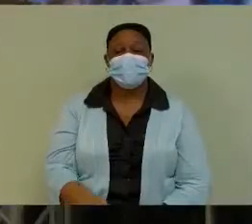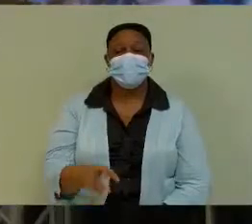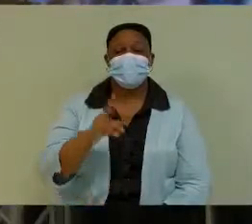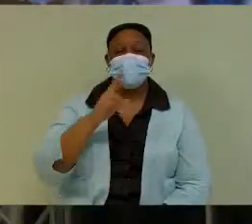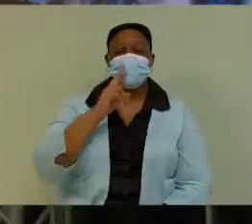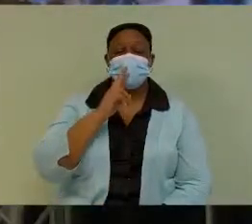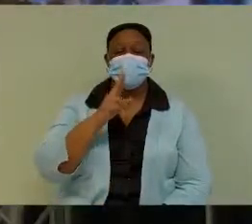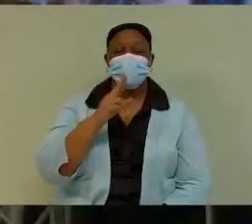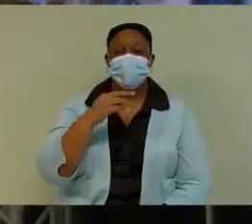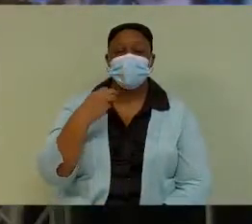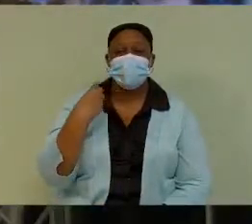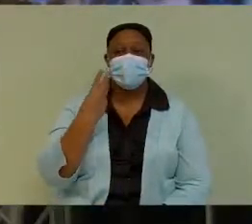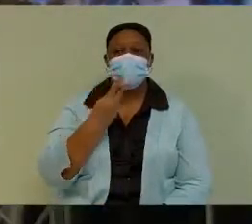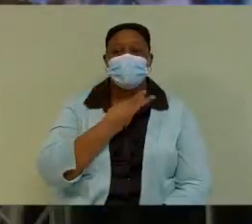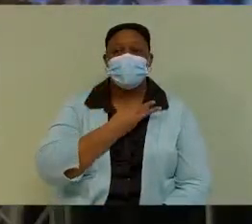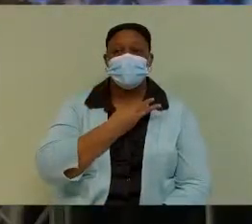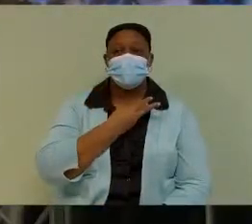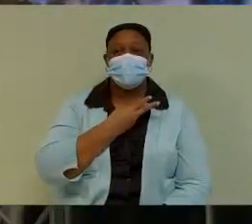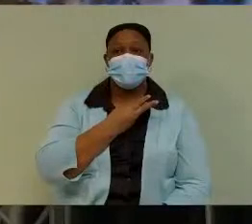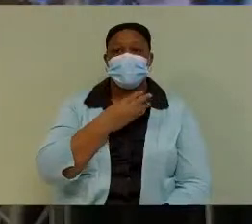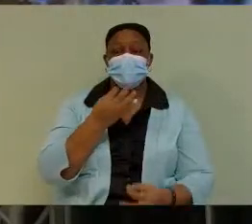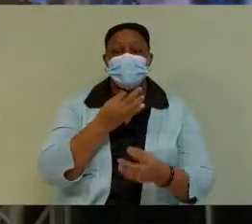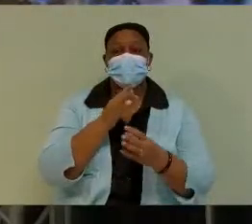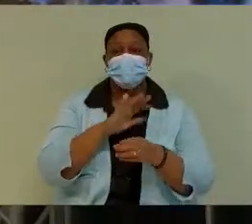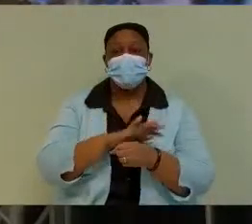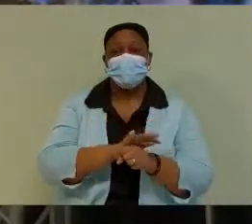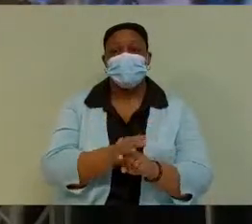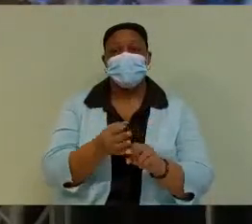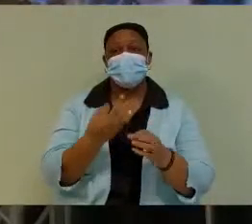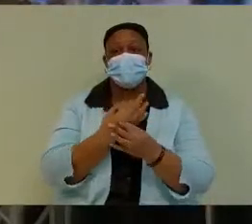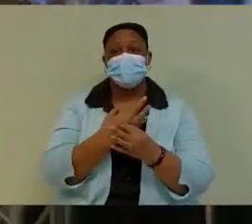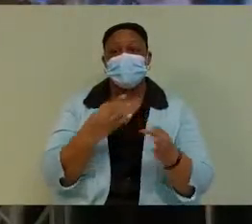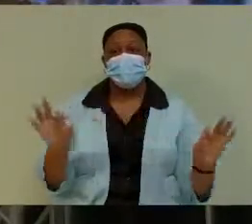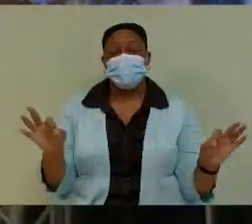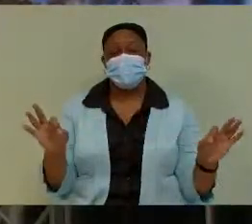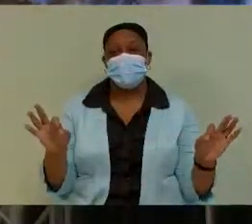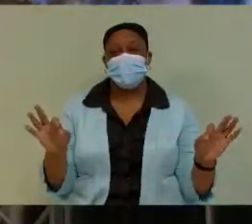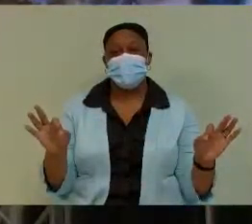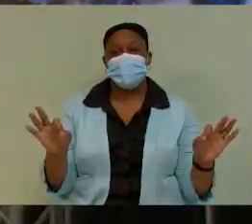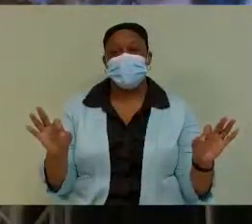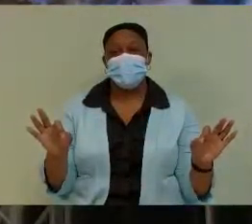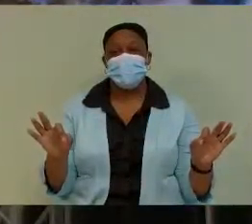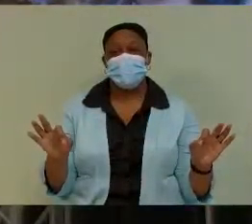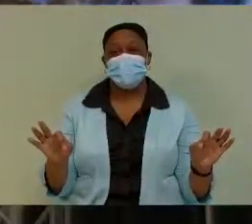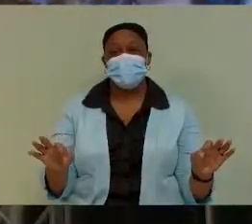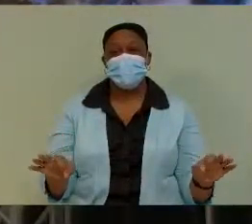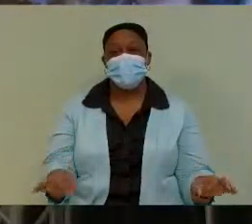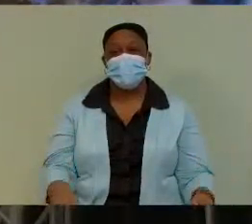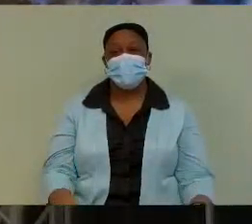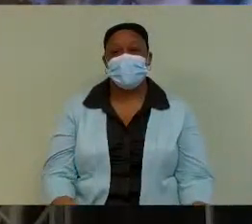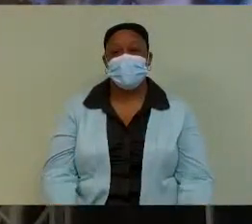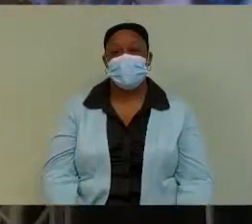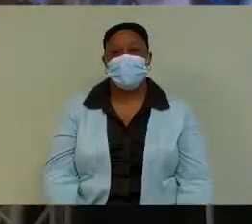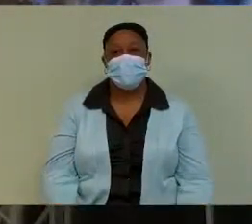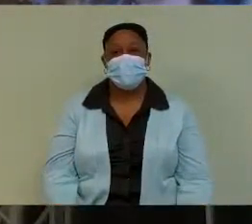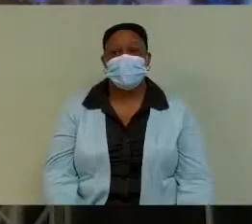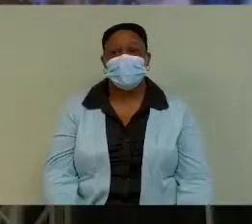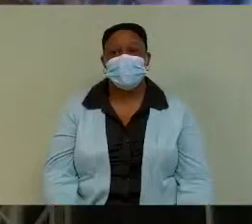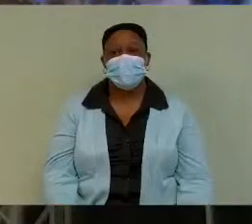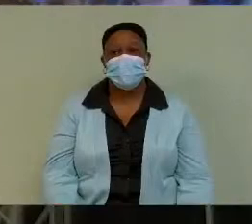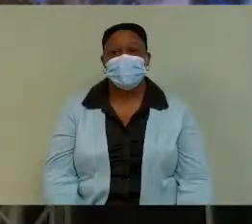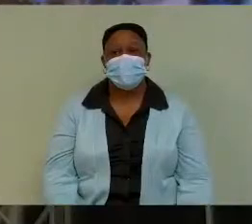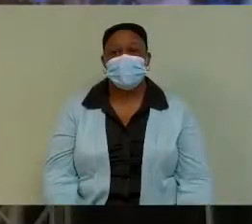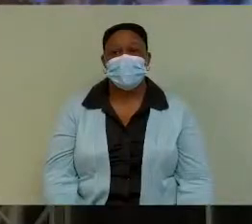yes, can we see a relaxation of these restrictions with respect